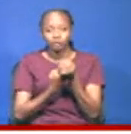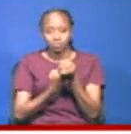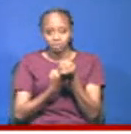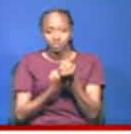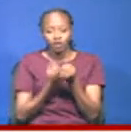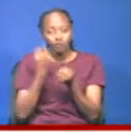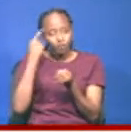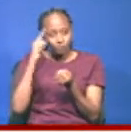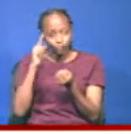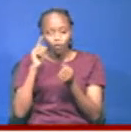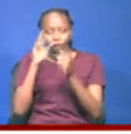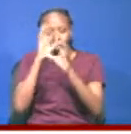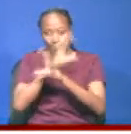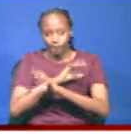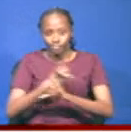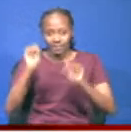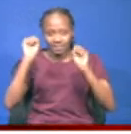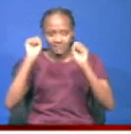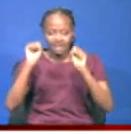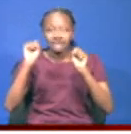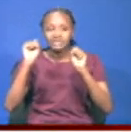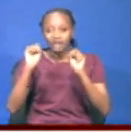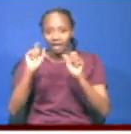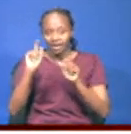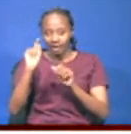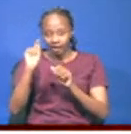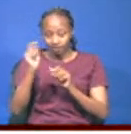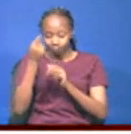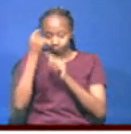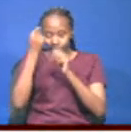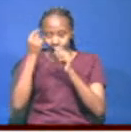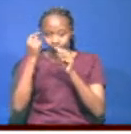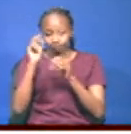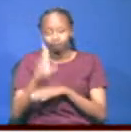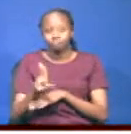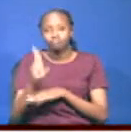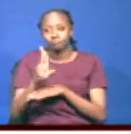President Kenyatta and the support of the government. So